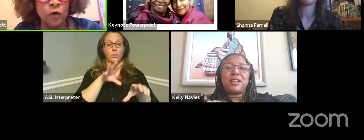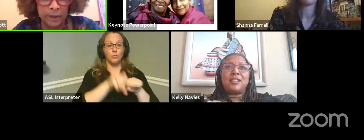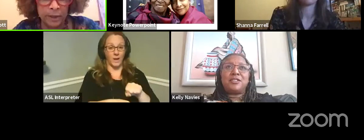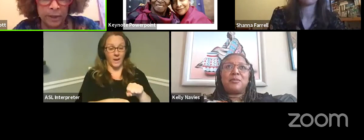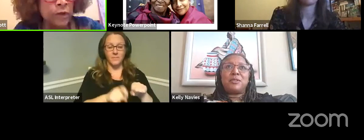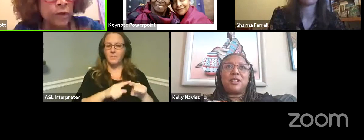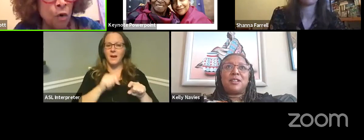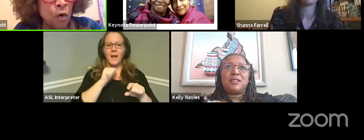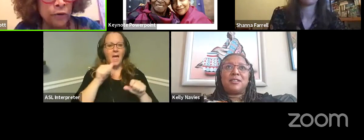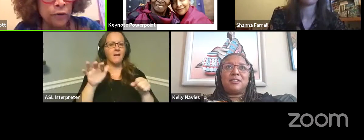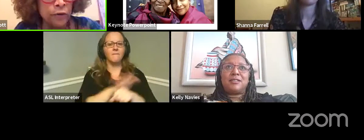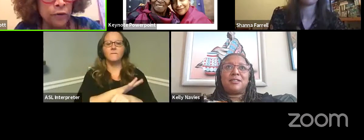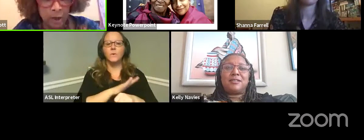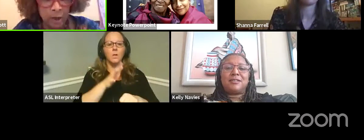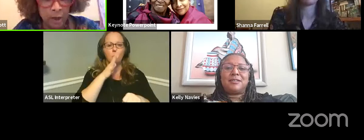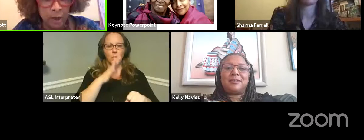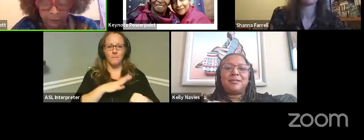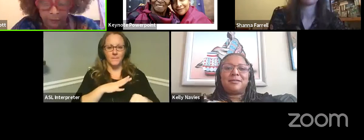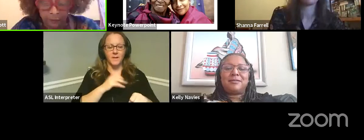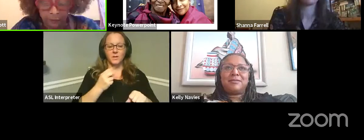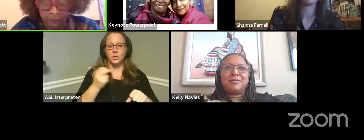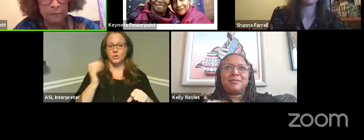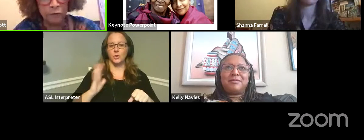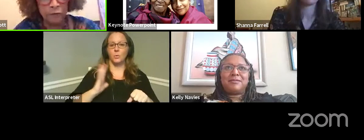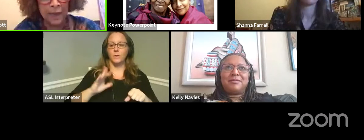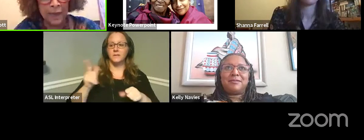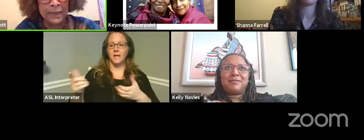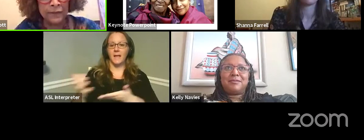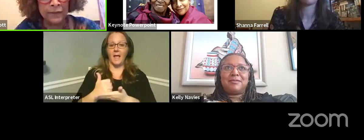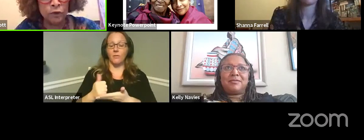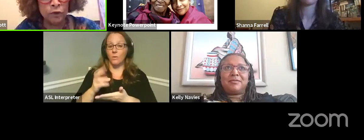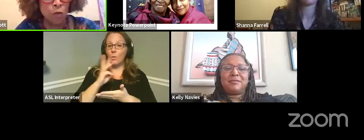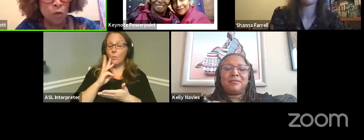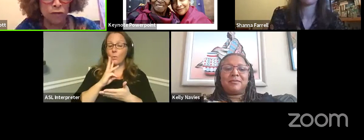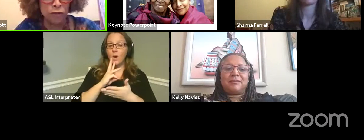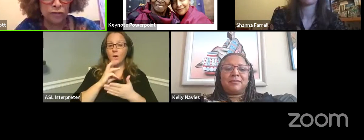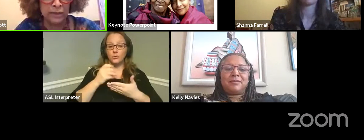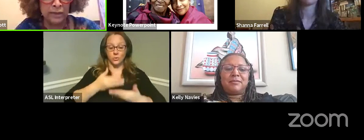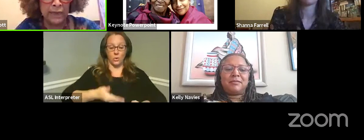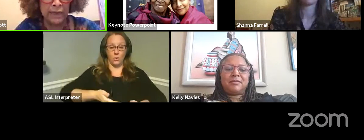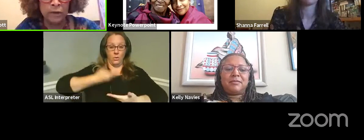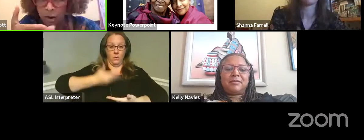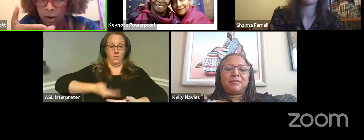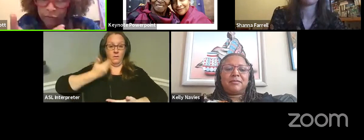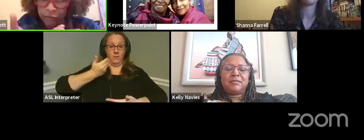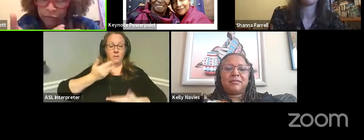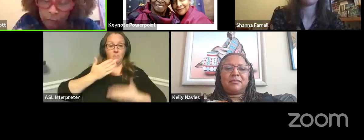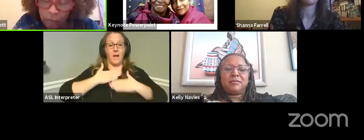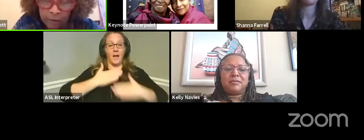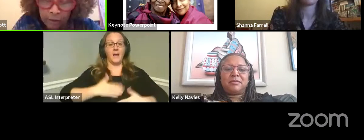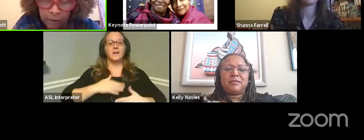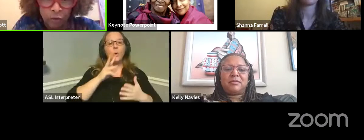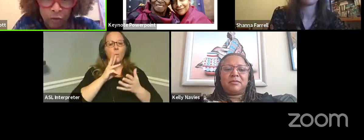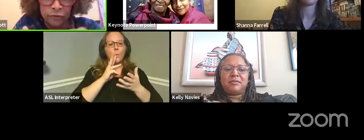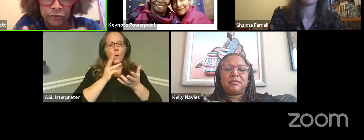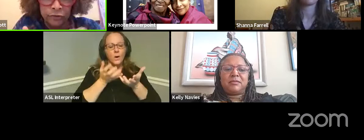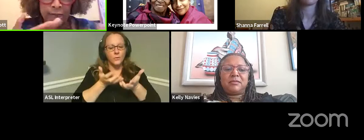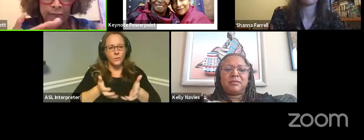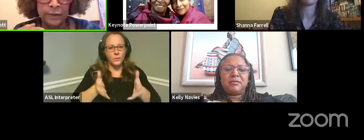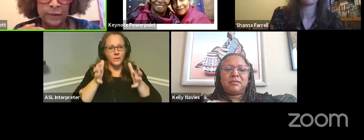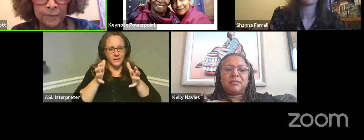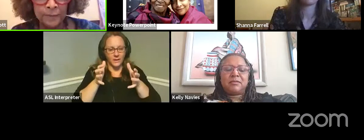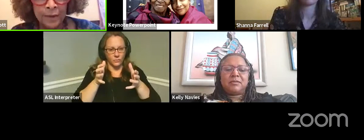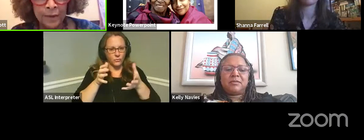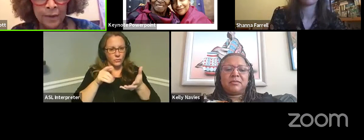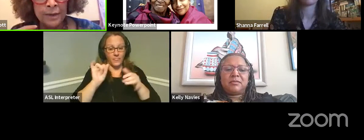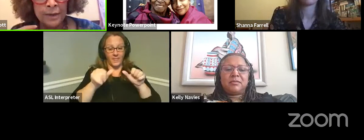woman. She was out gathering water. So the top of her body is a little water container, also small enough to hold in your hand.